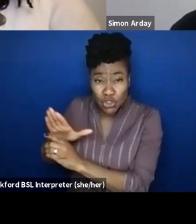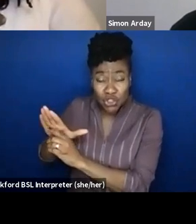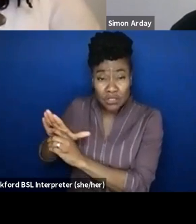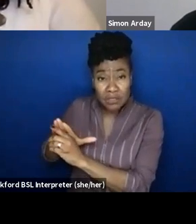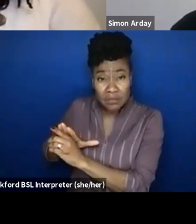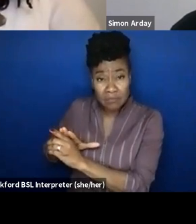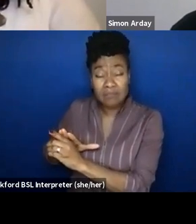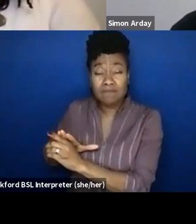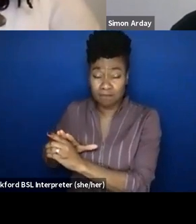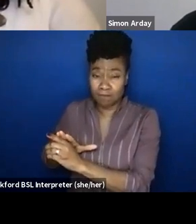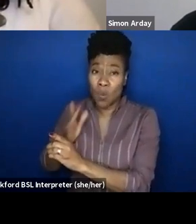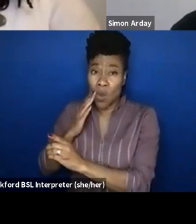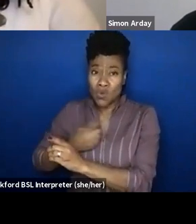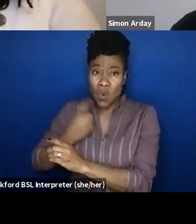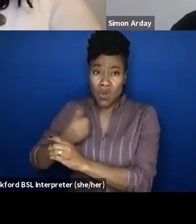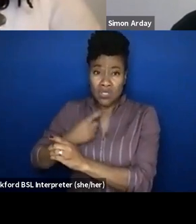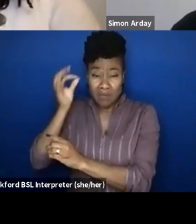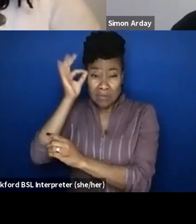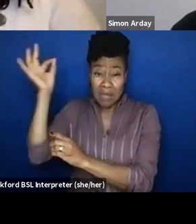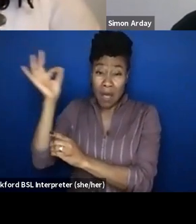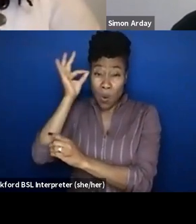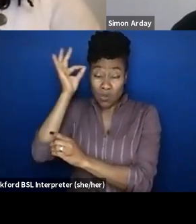really, really make the world a difference.